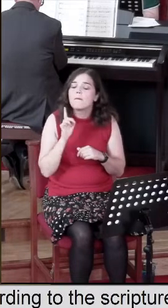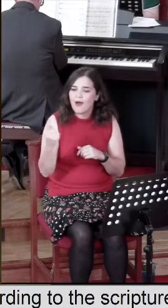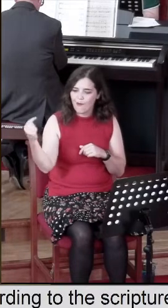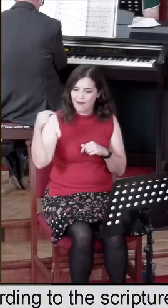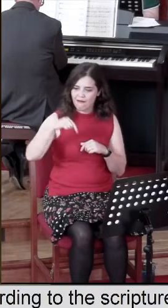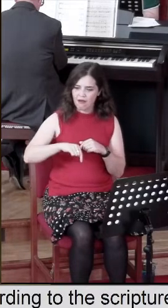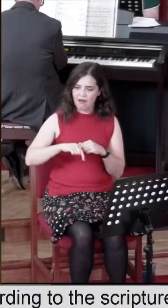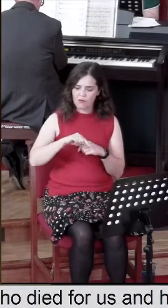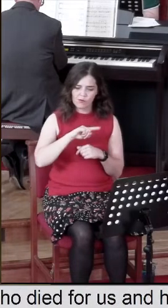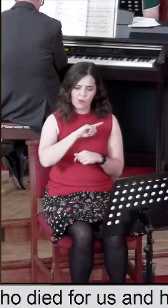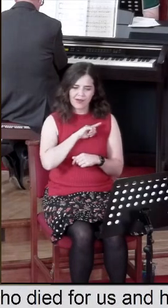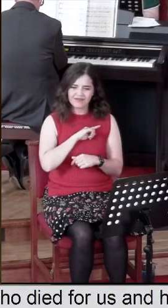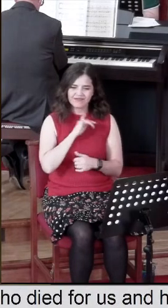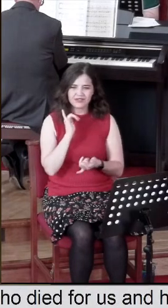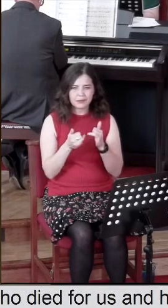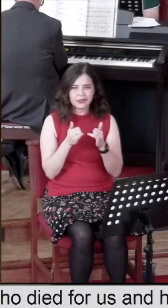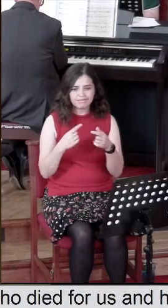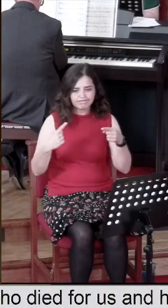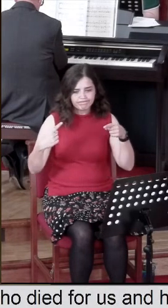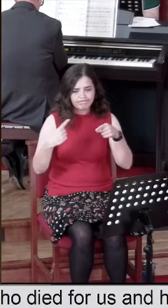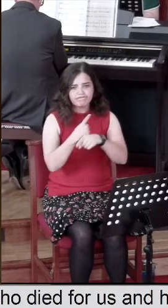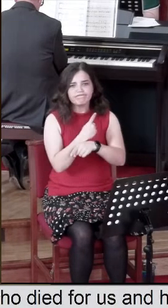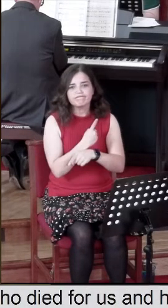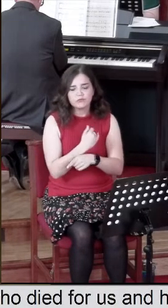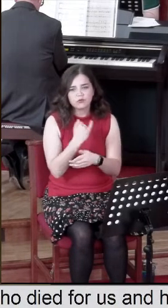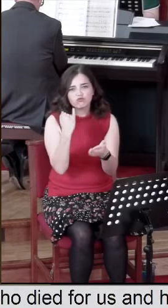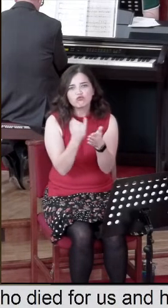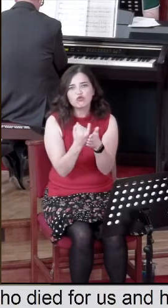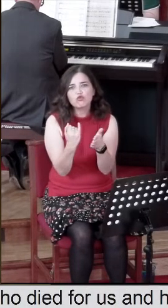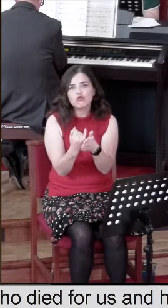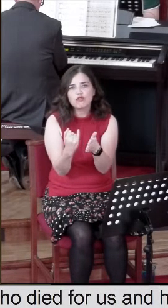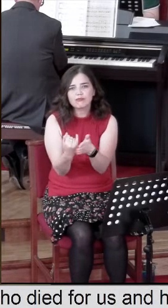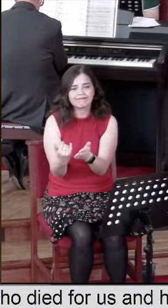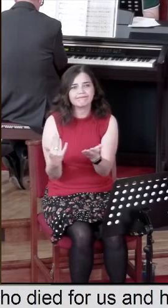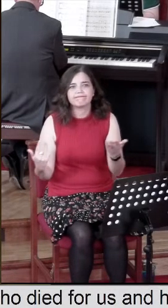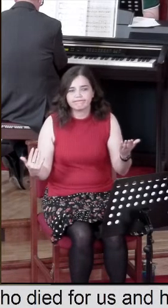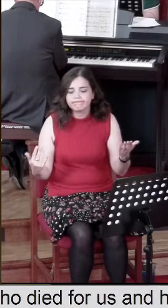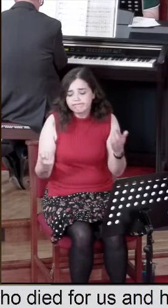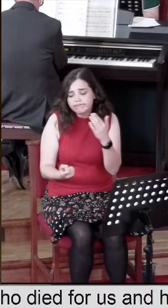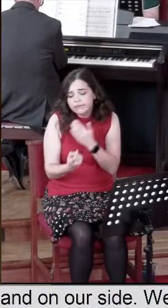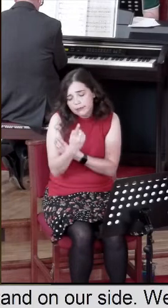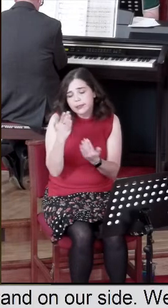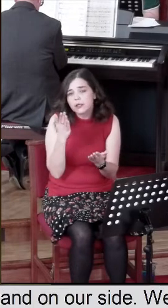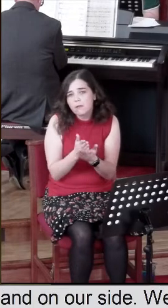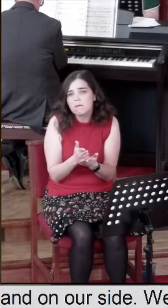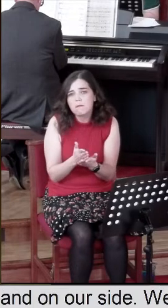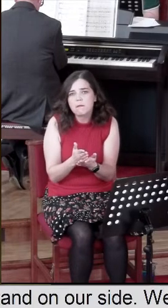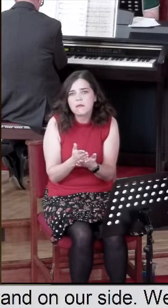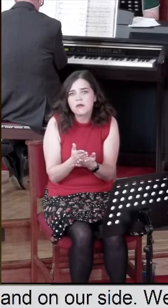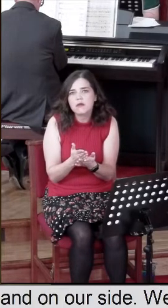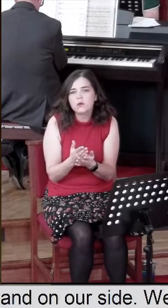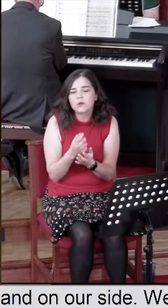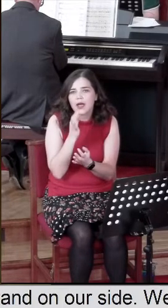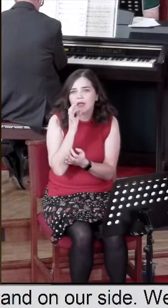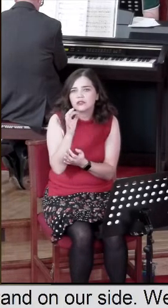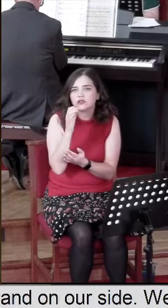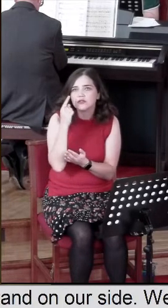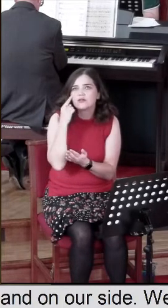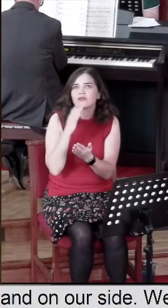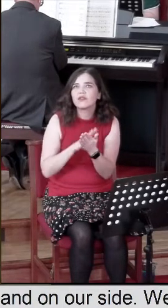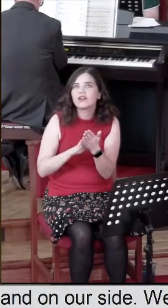know we've gone wrong sometimes. We've done things that are not the way they should be. And we ask your forgiveness